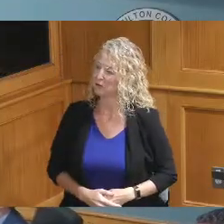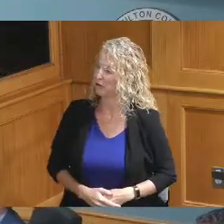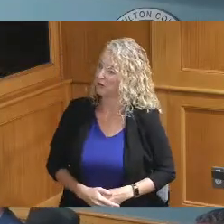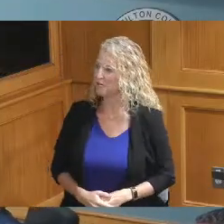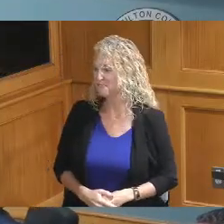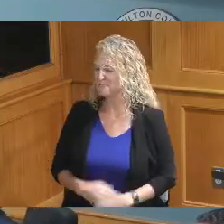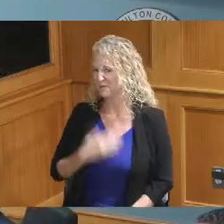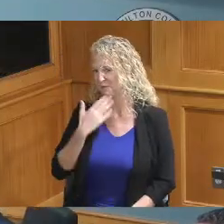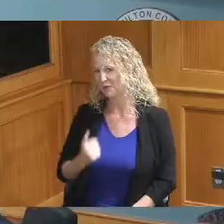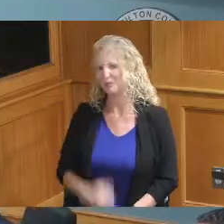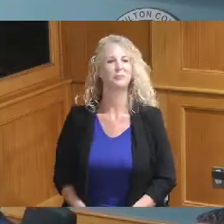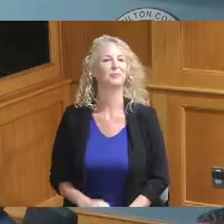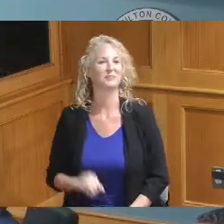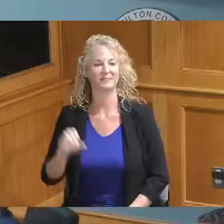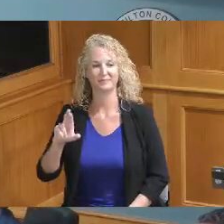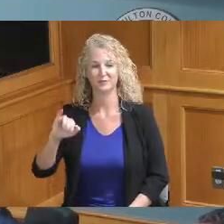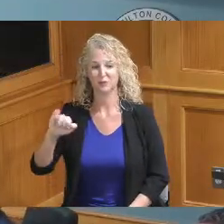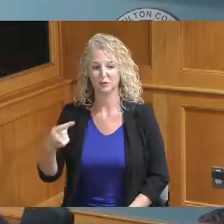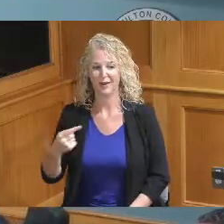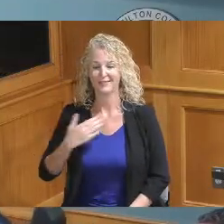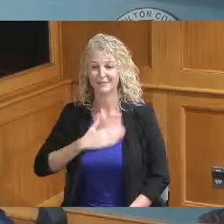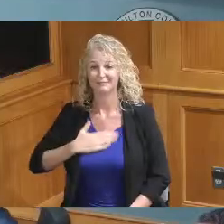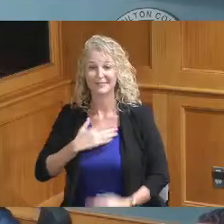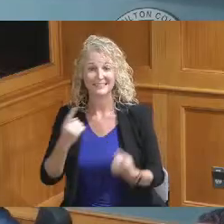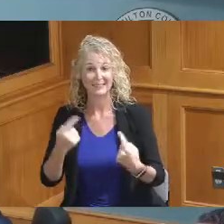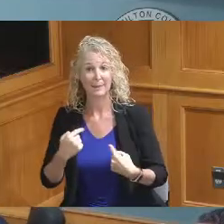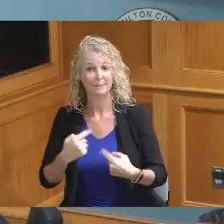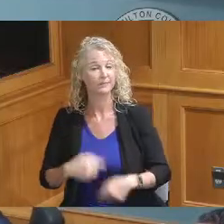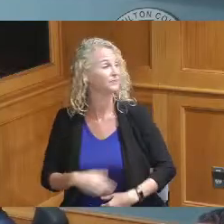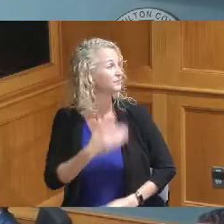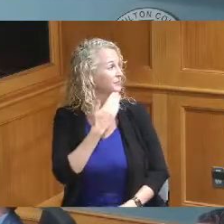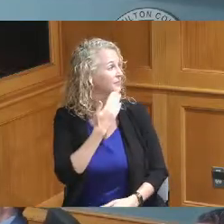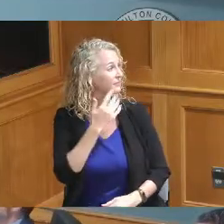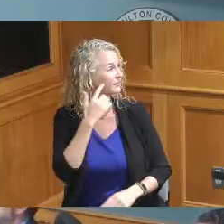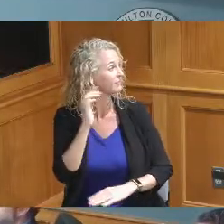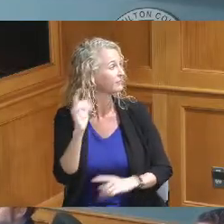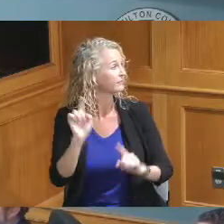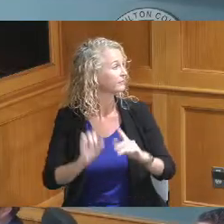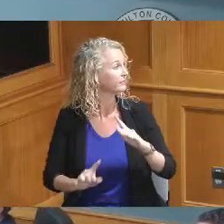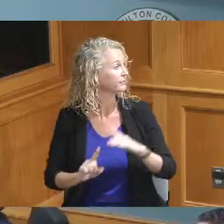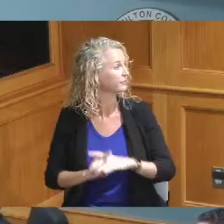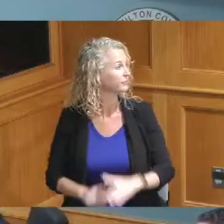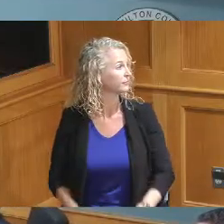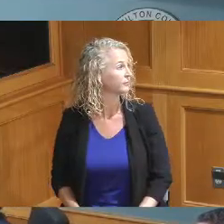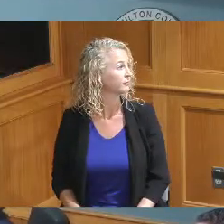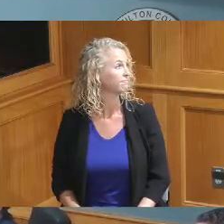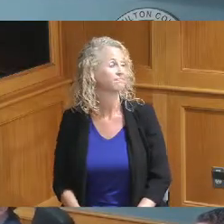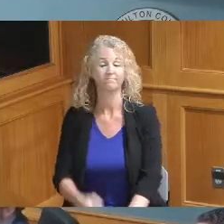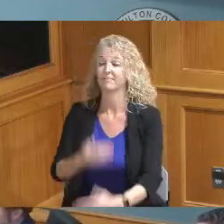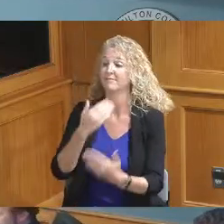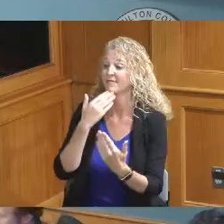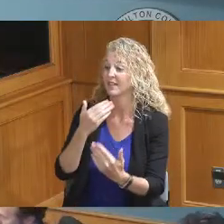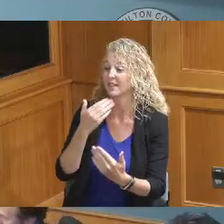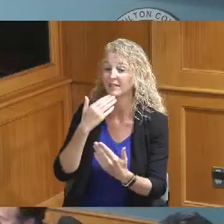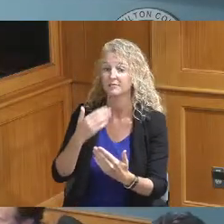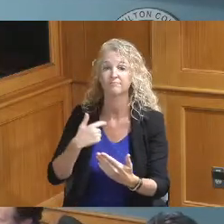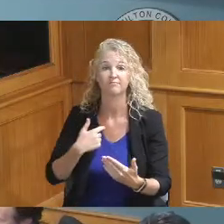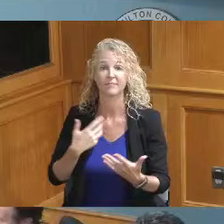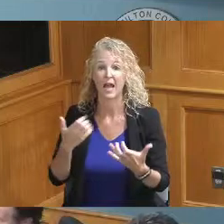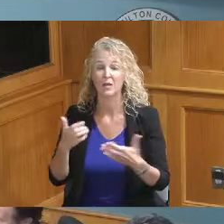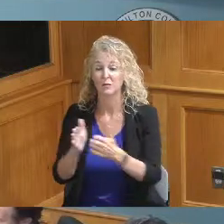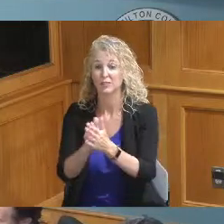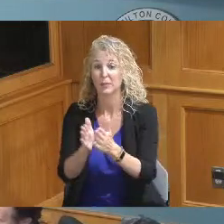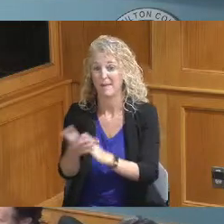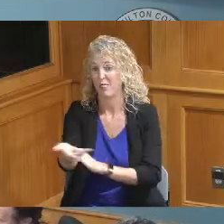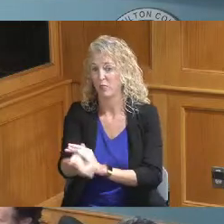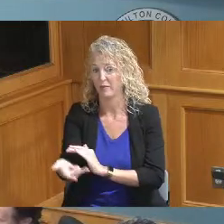So, Craig Johnson, please come forward. Thank you for being here. Thank you. I just want to commend the